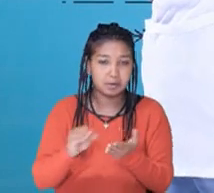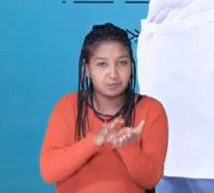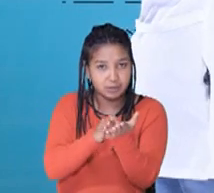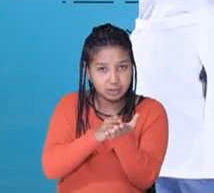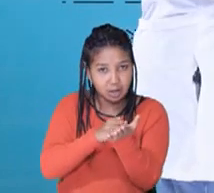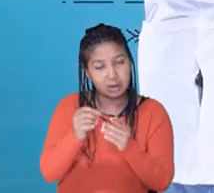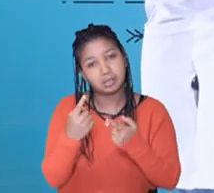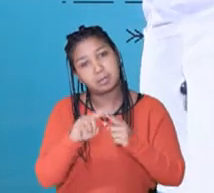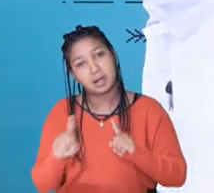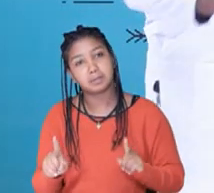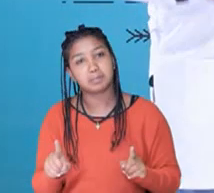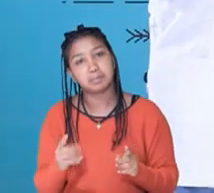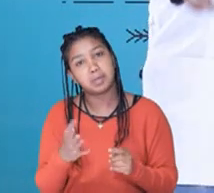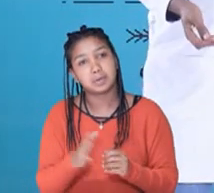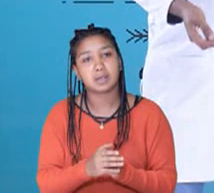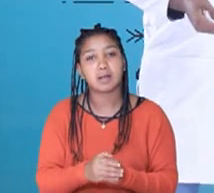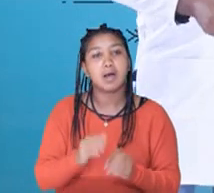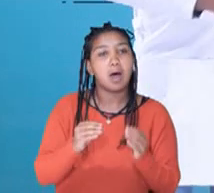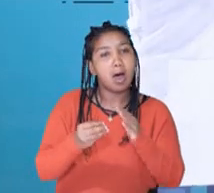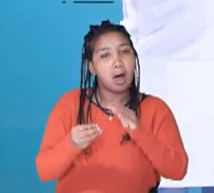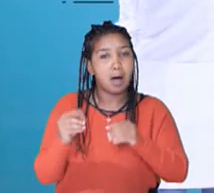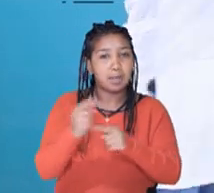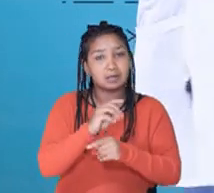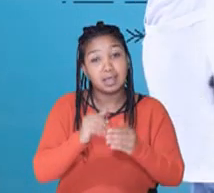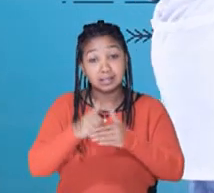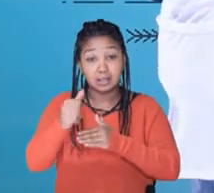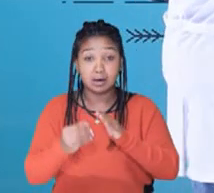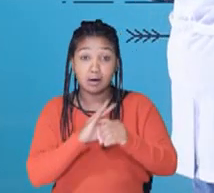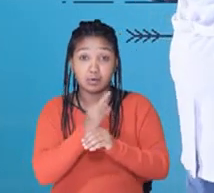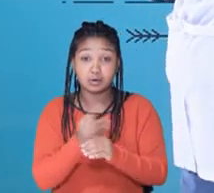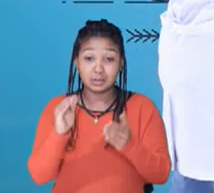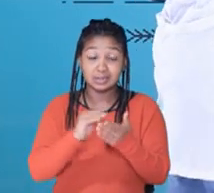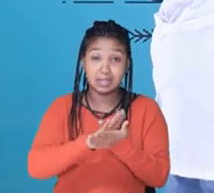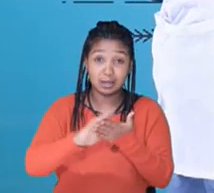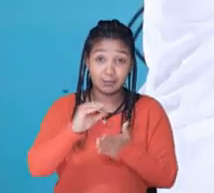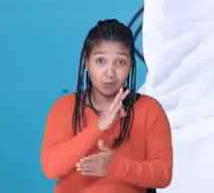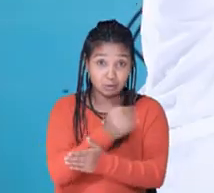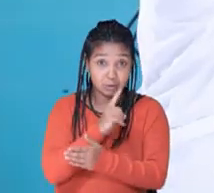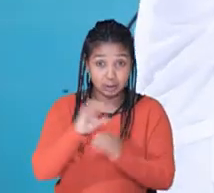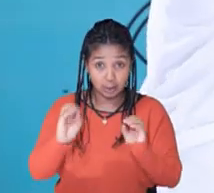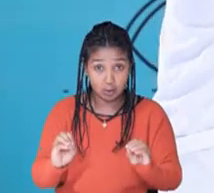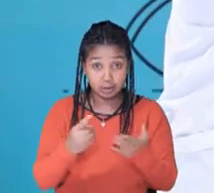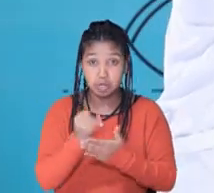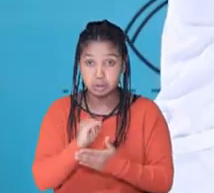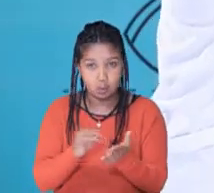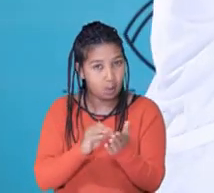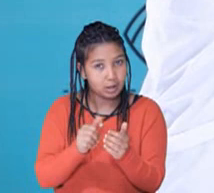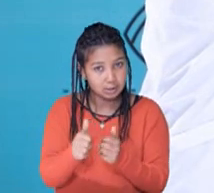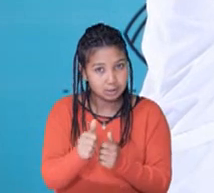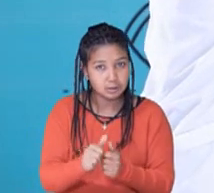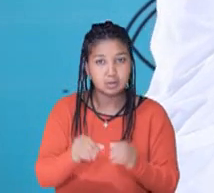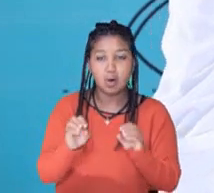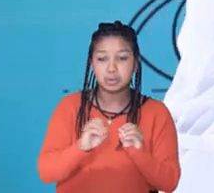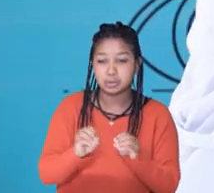frictional, it might be applied external force, and so on. So the net force, if the net force is zero, there is no acceleration. The